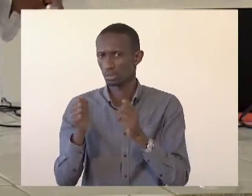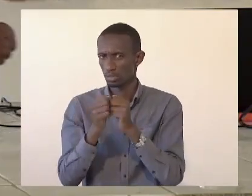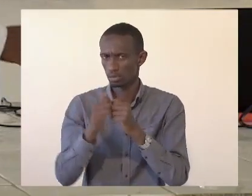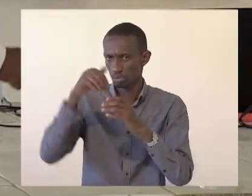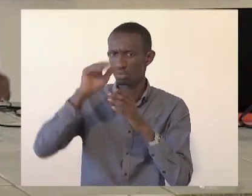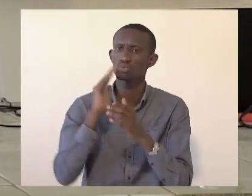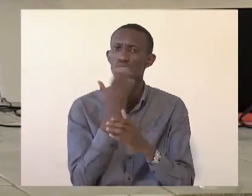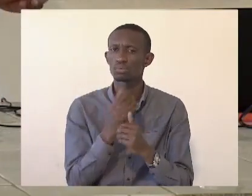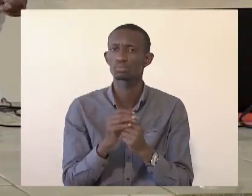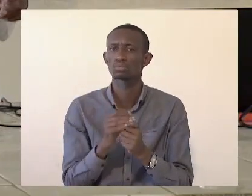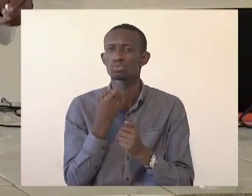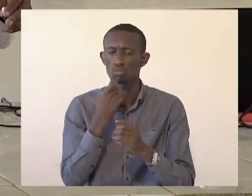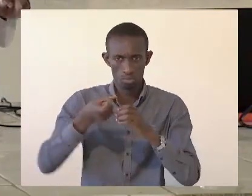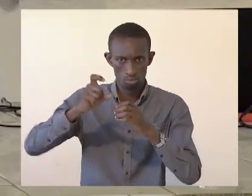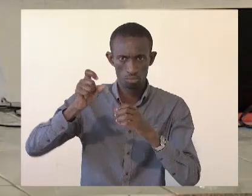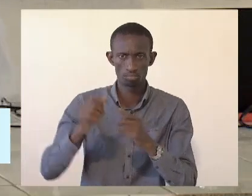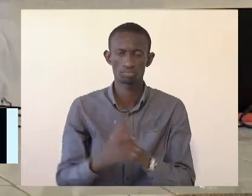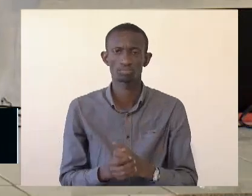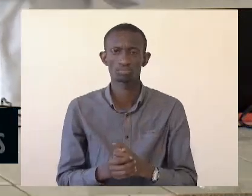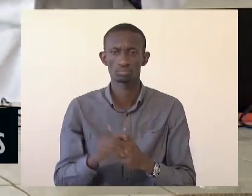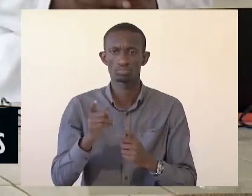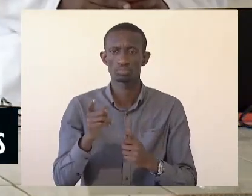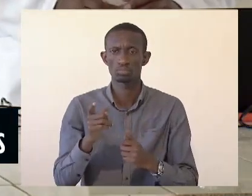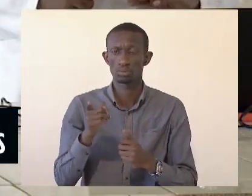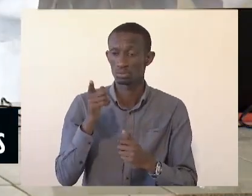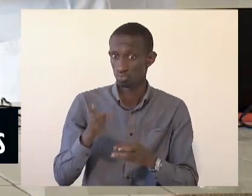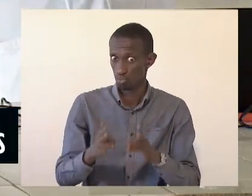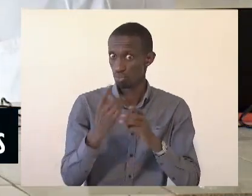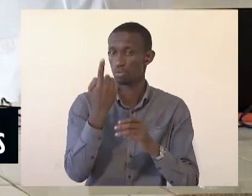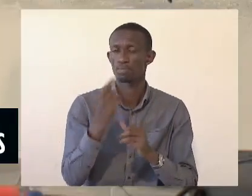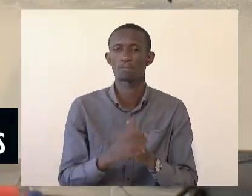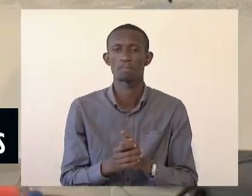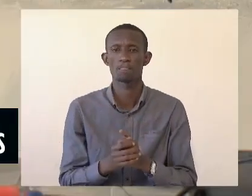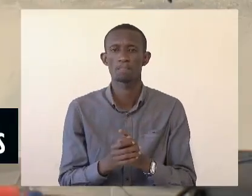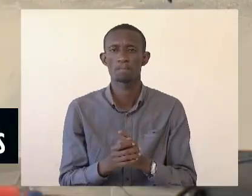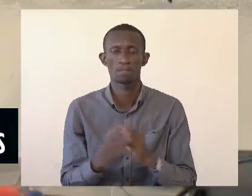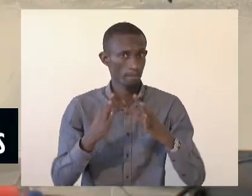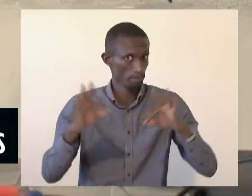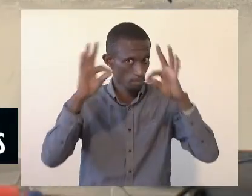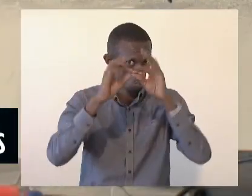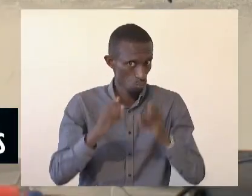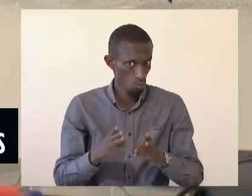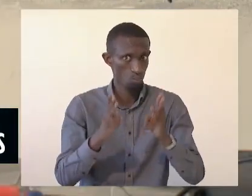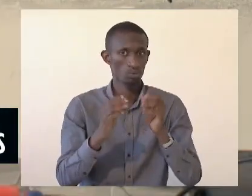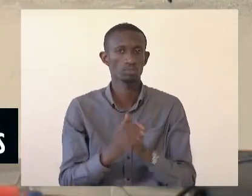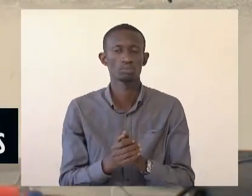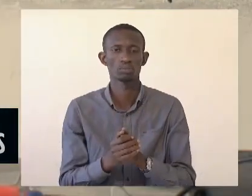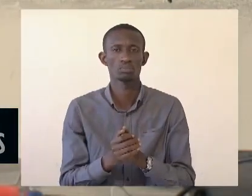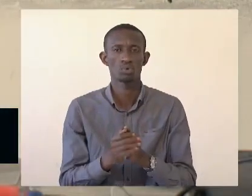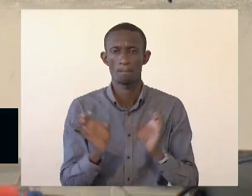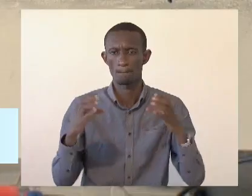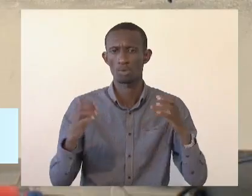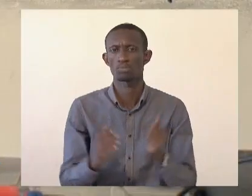moles. We produce 2 moles. So that is one way, and the important method, the common